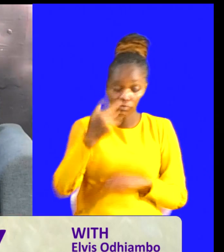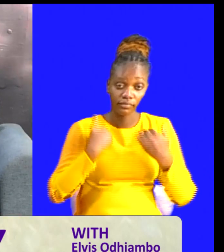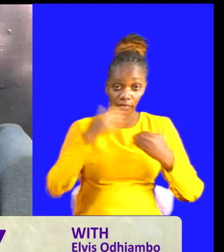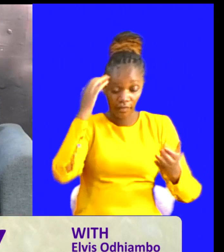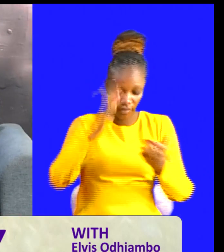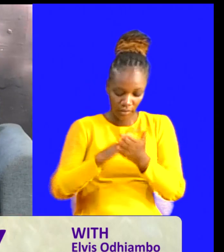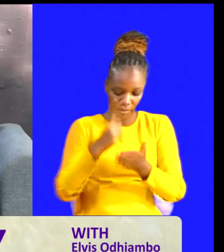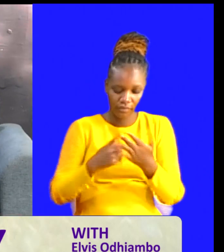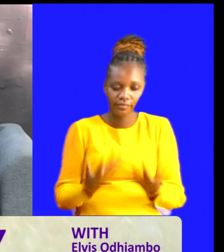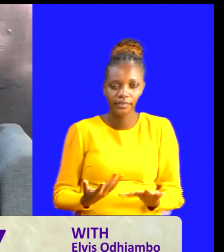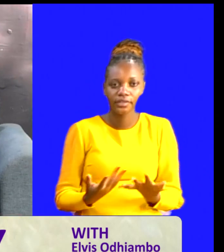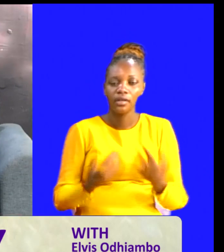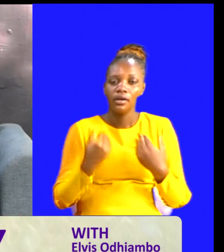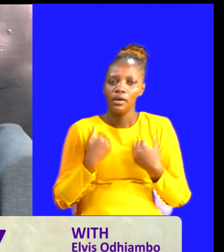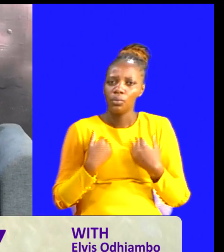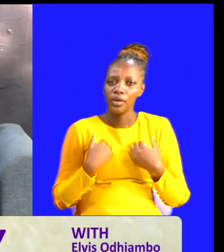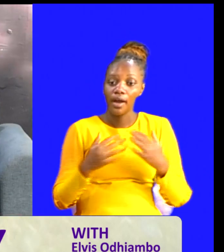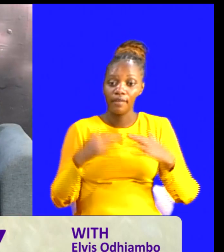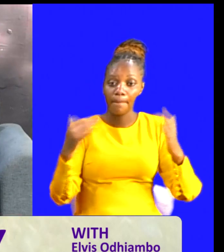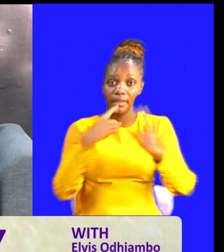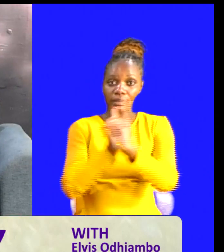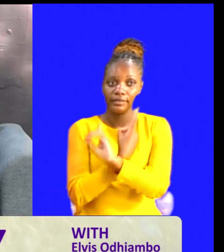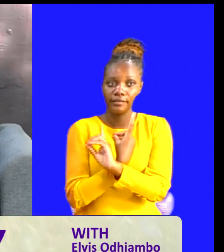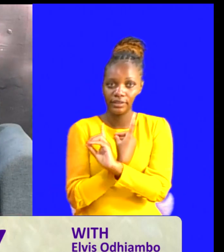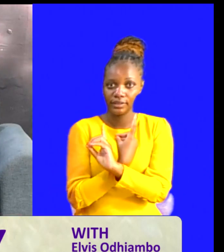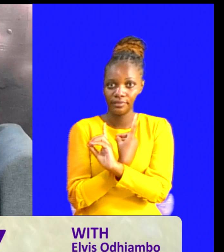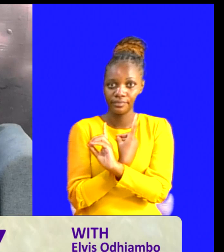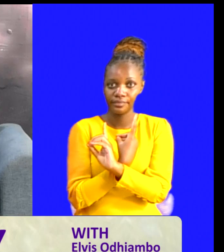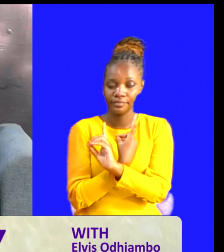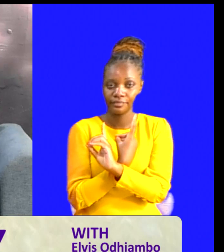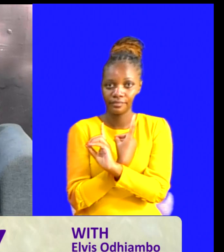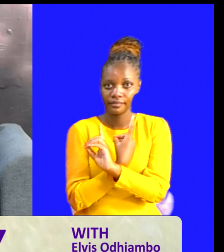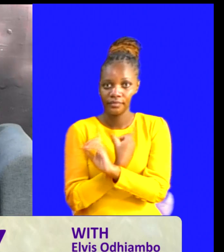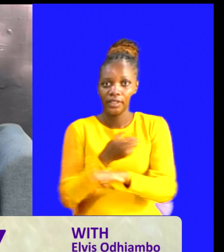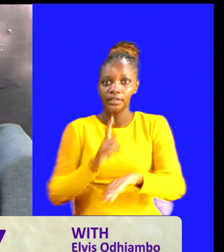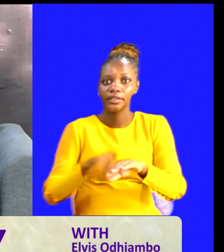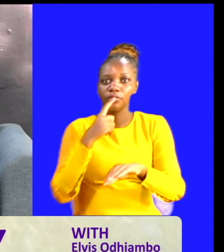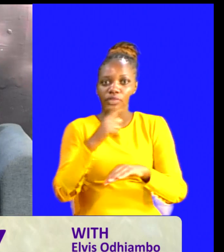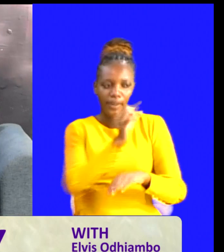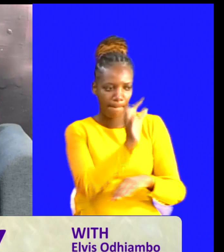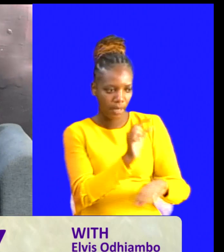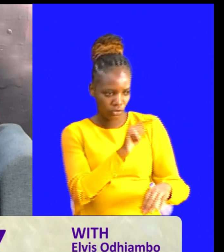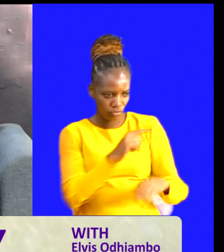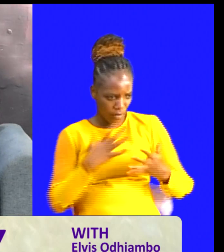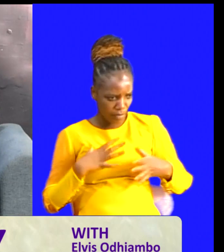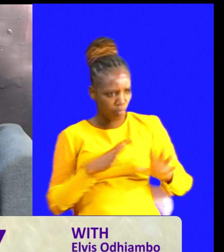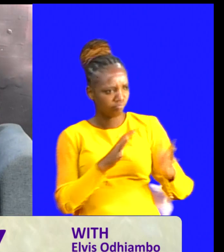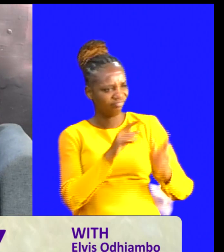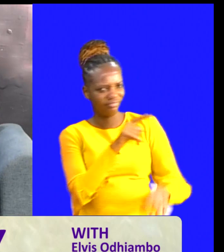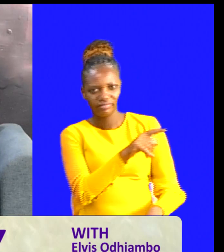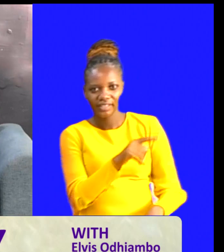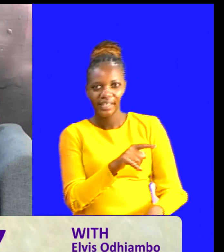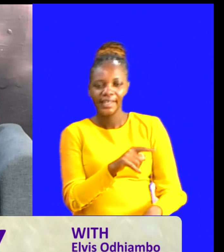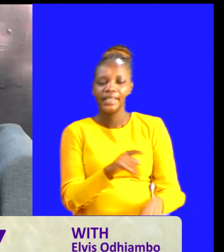is there's a big difference when it comes to having an idol and idolizing them, or